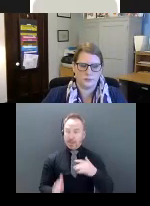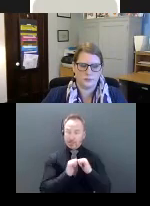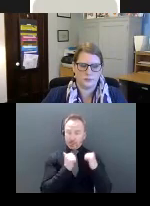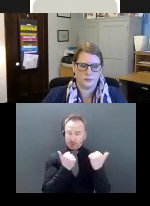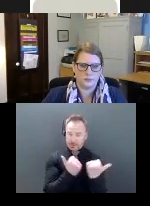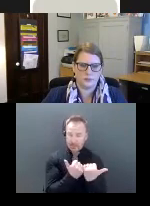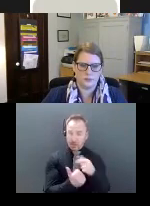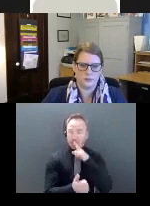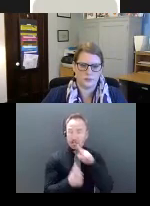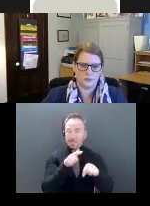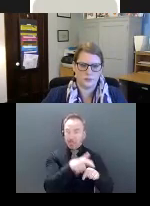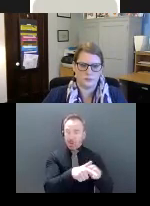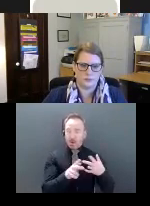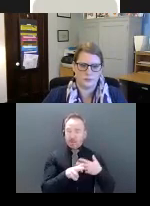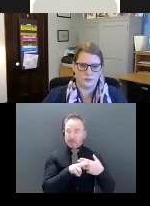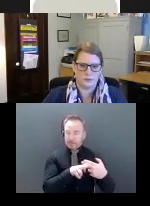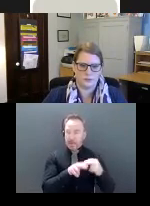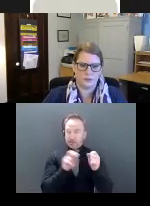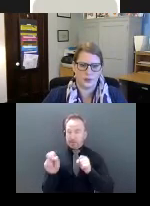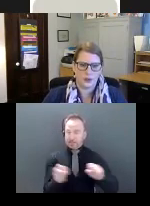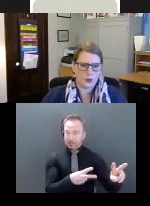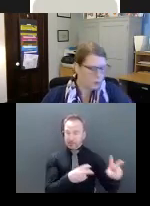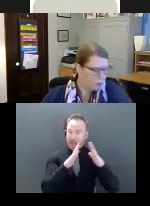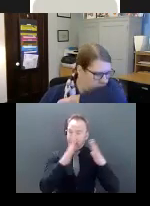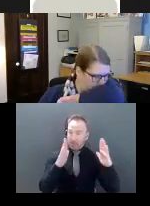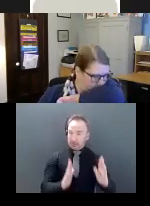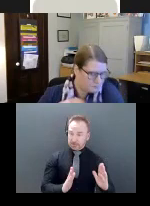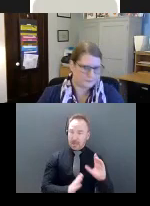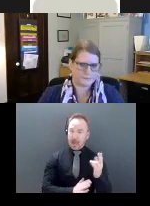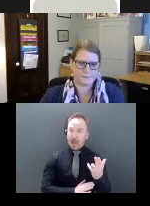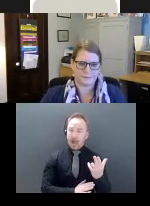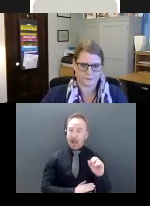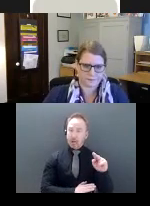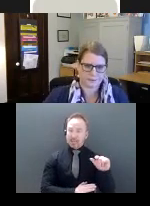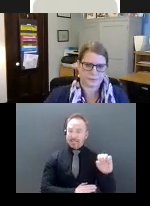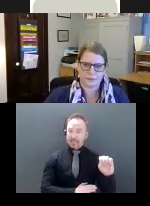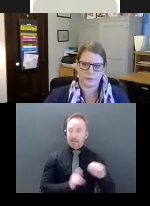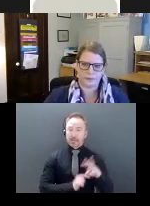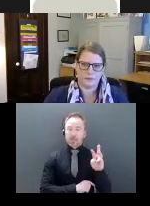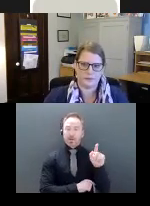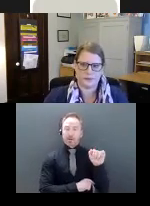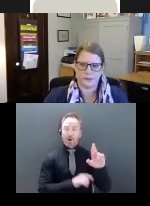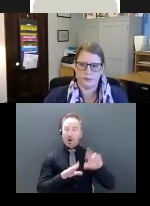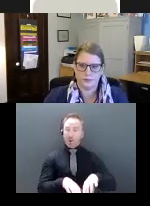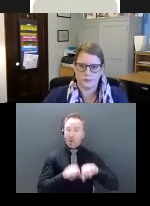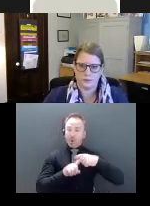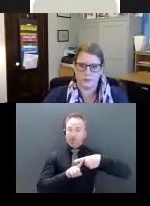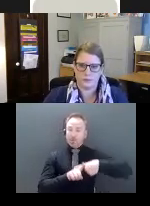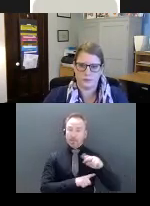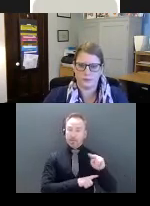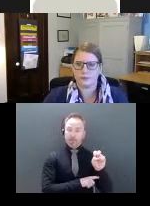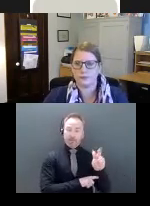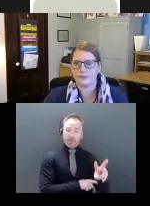Transition Houses. I just wanted to mention that this webinar is not only being hosted during the month of November for Women